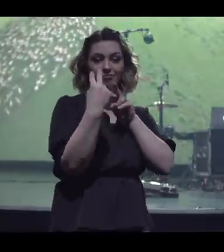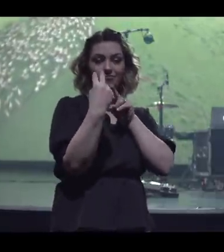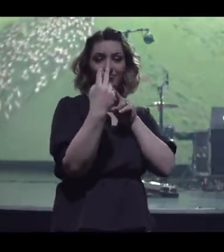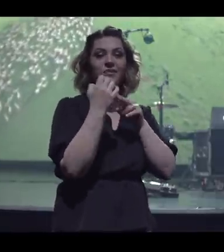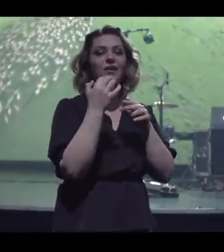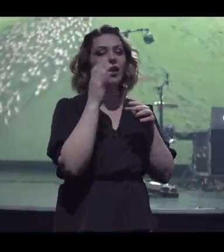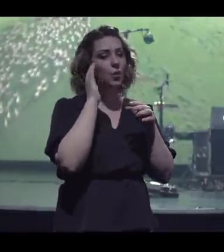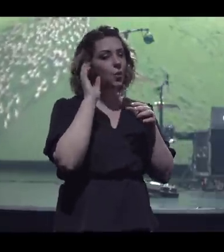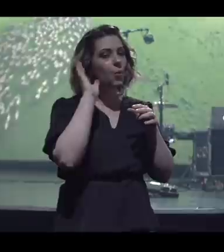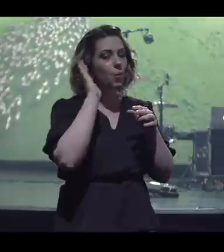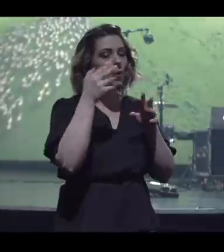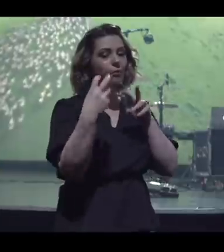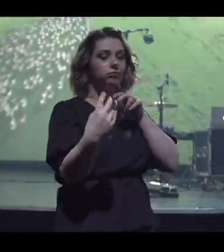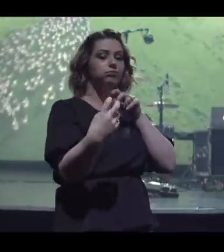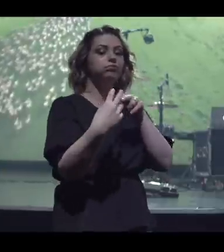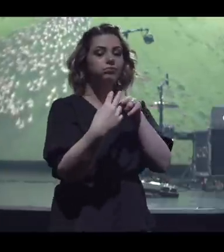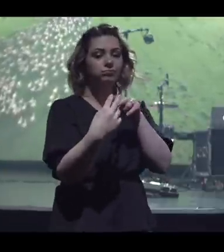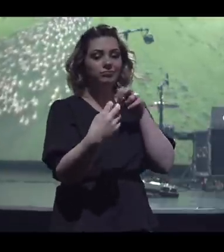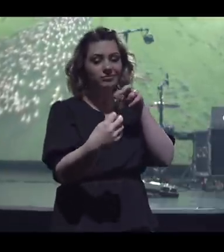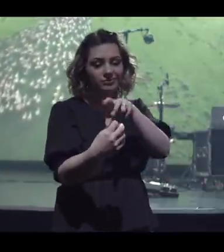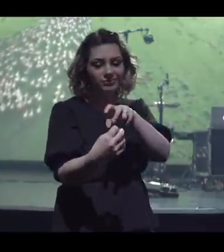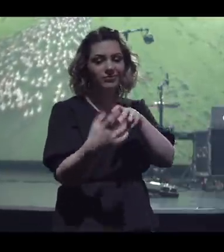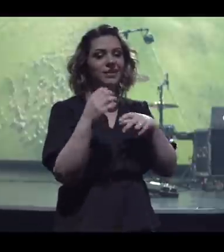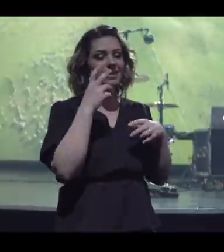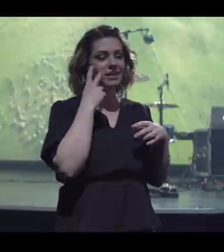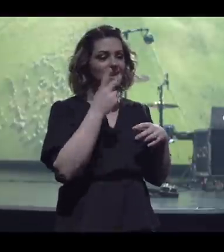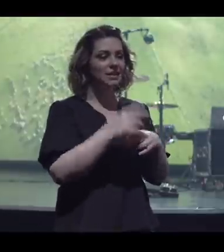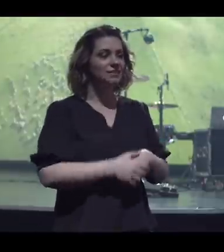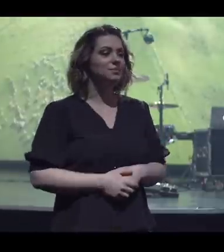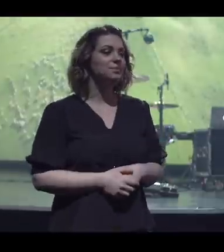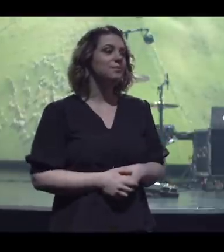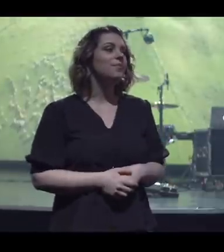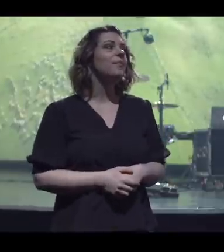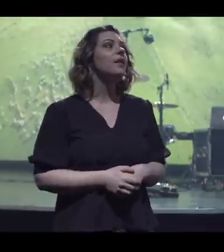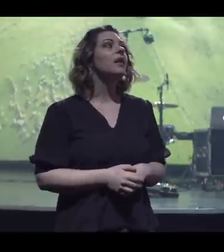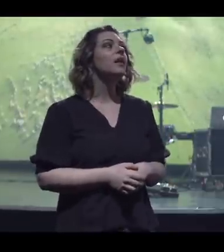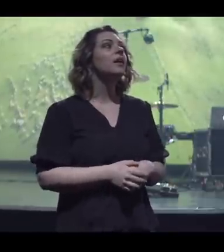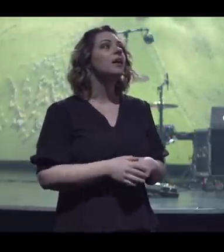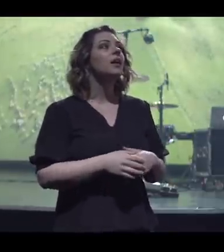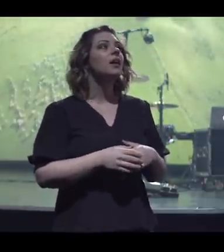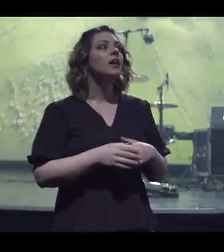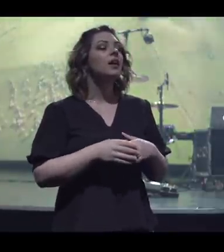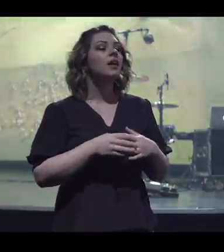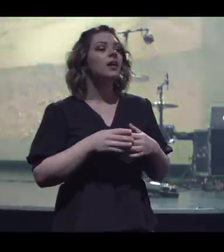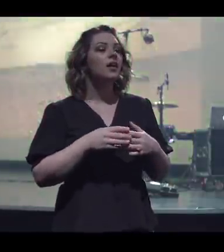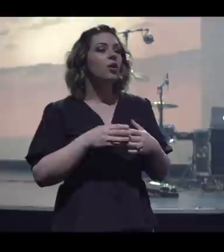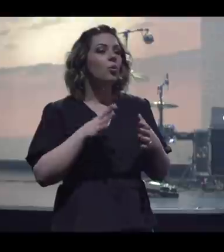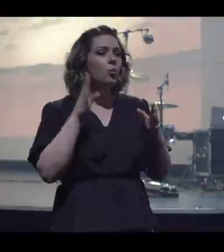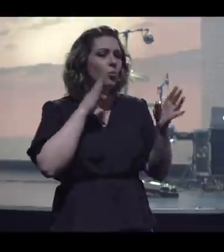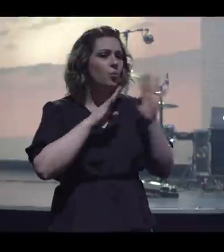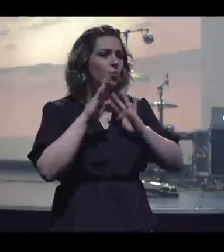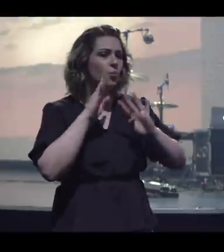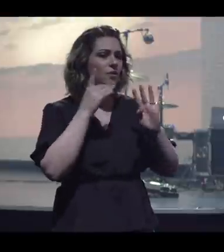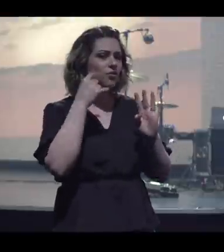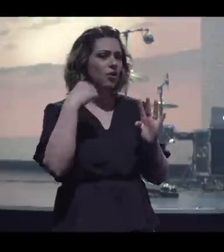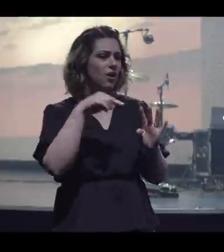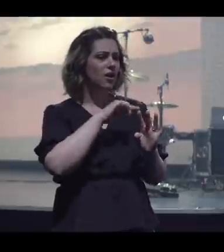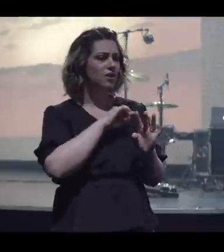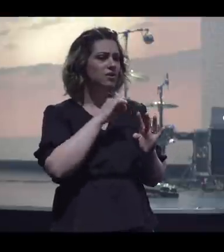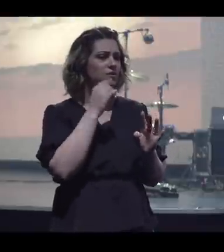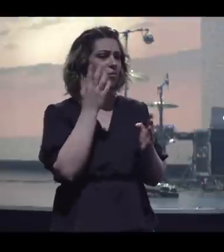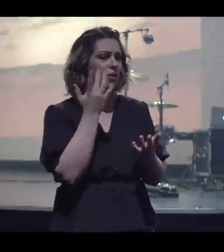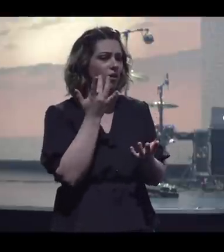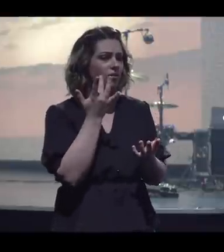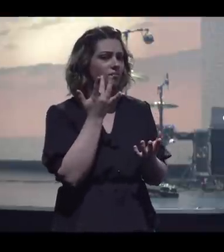We need each other. And the concern that I have for us right now is that because